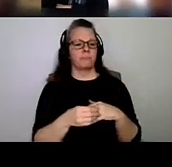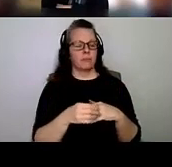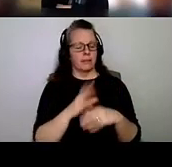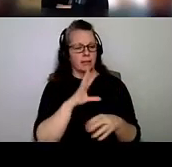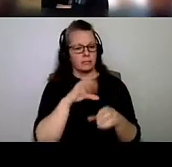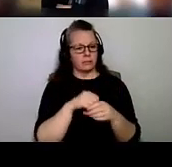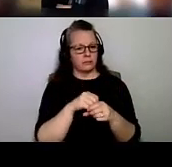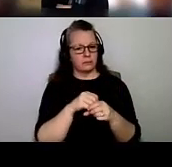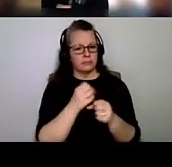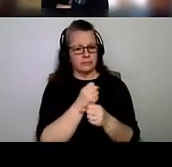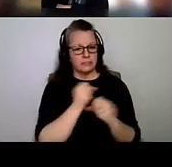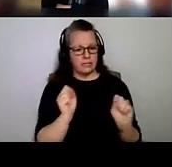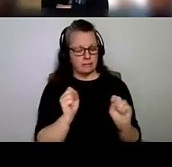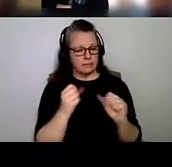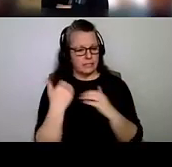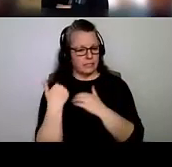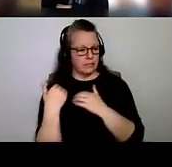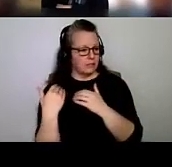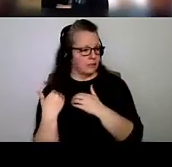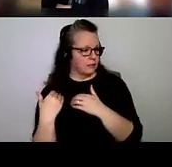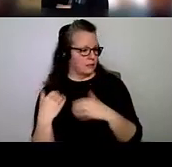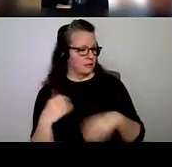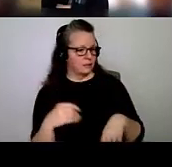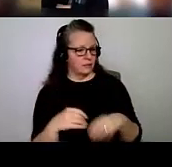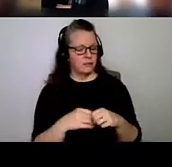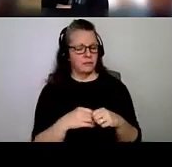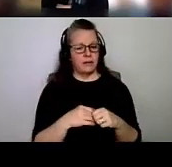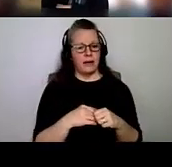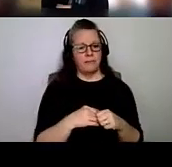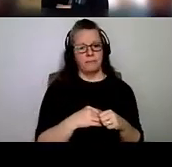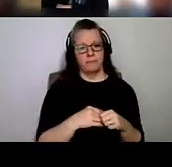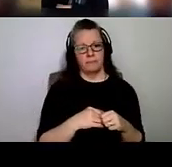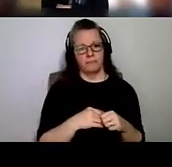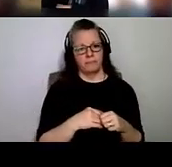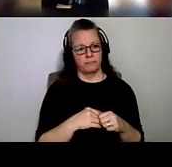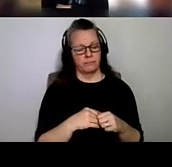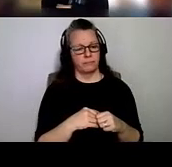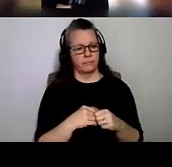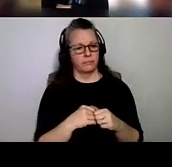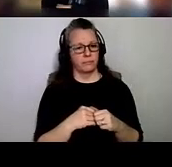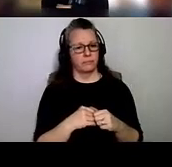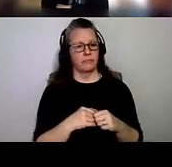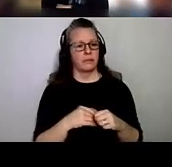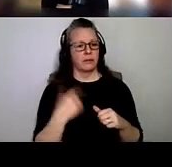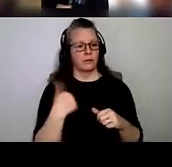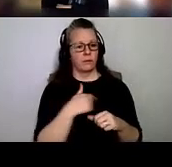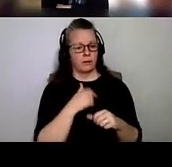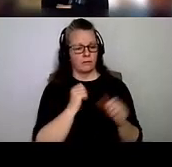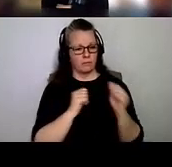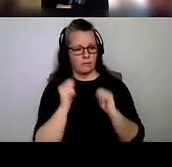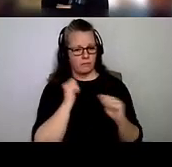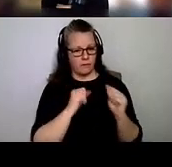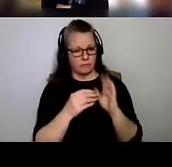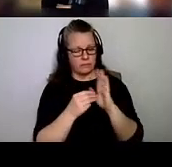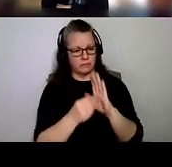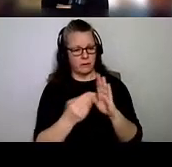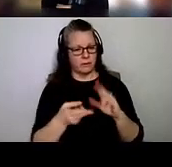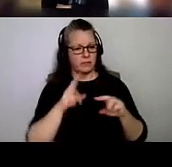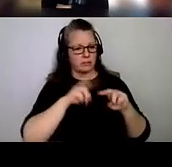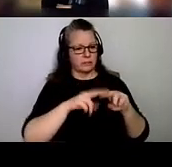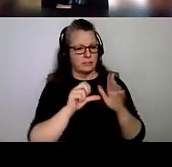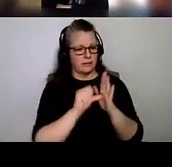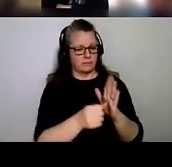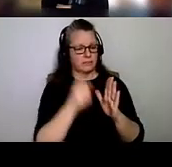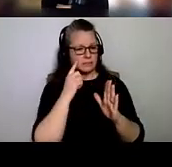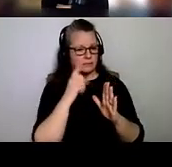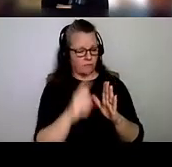accountability. Nursing homes, we intend to move to a pay-for-performance model with an increased emphasis on quality.